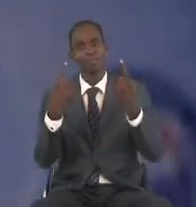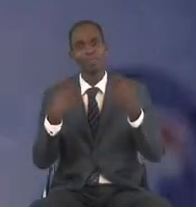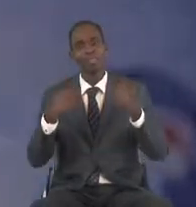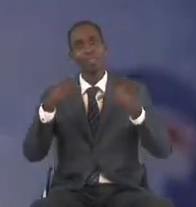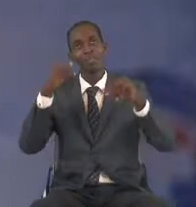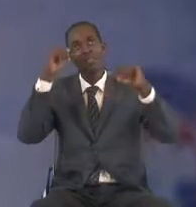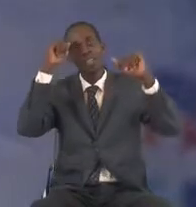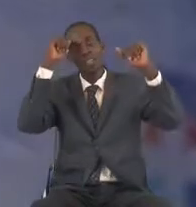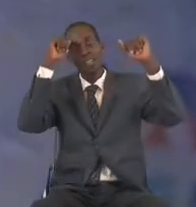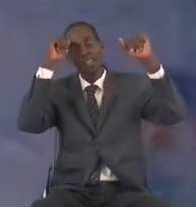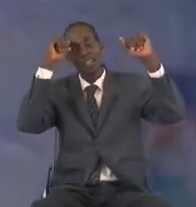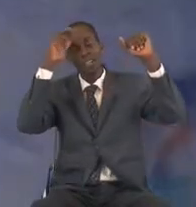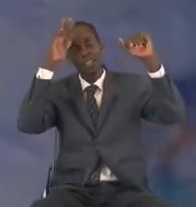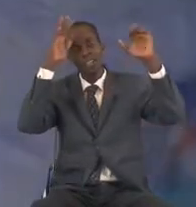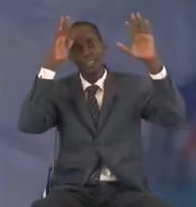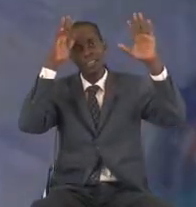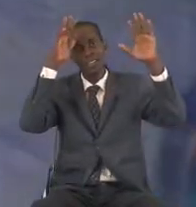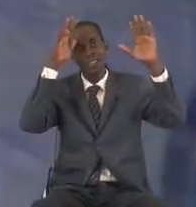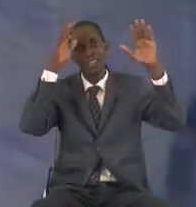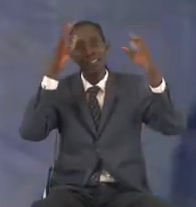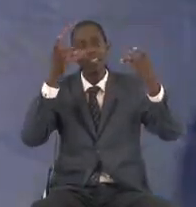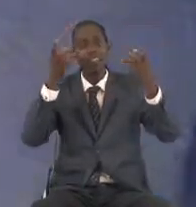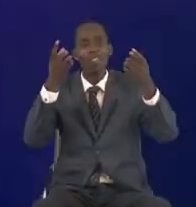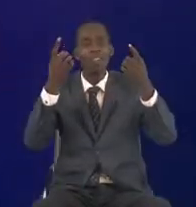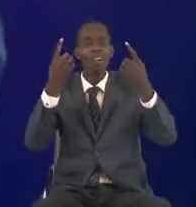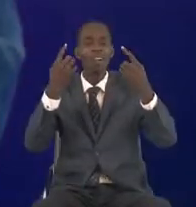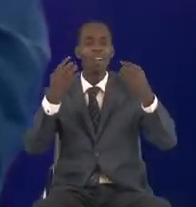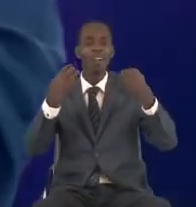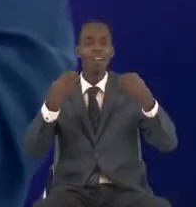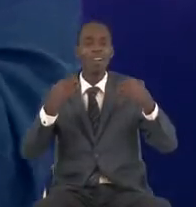Come, Father,